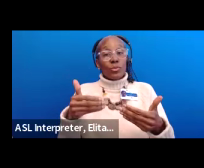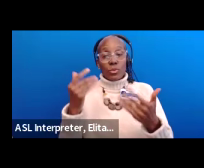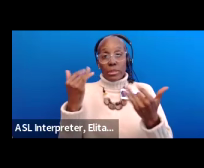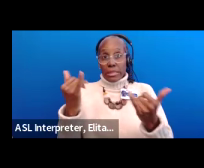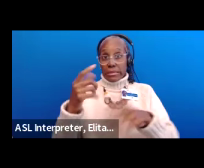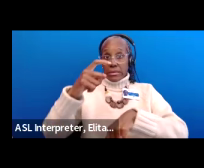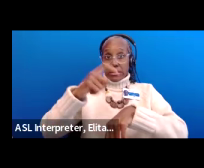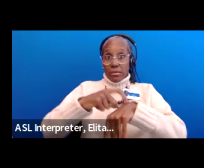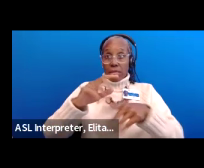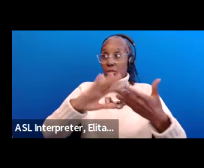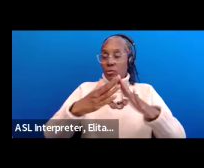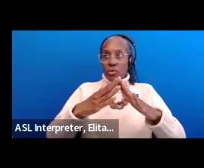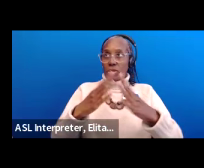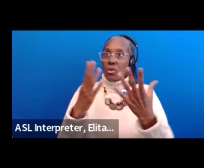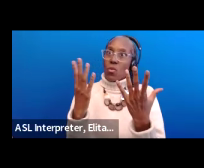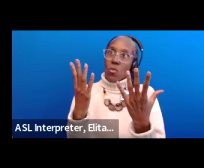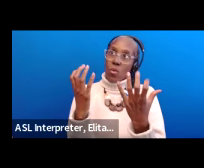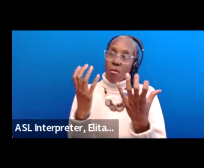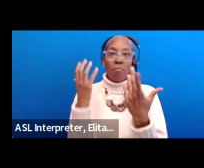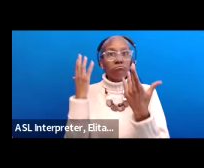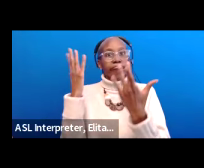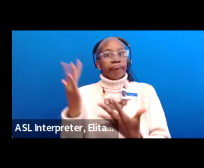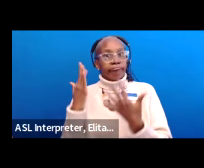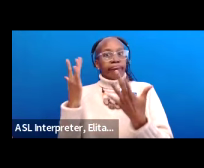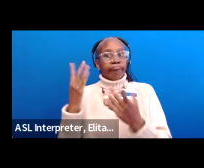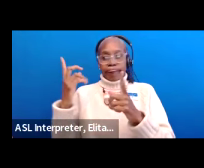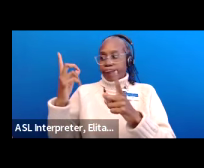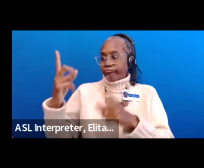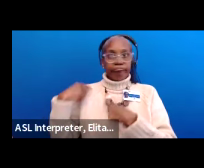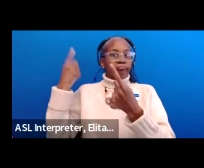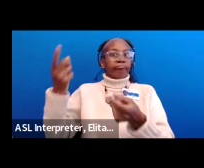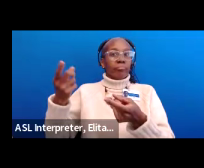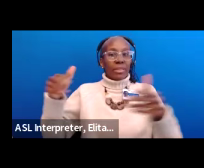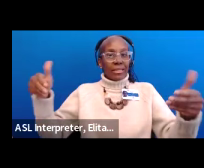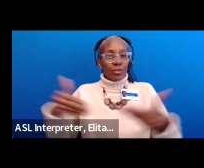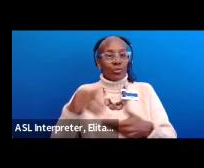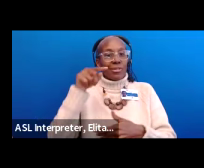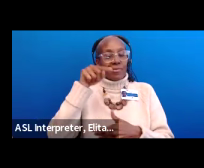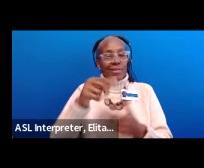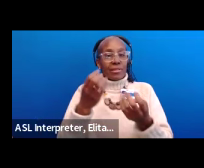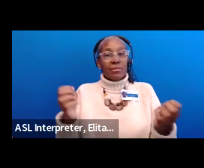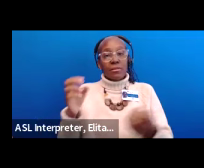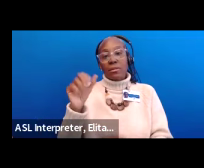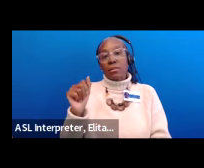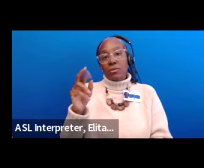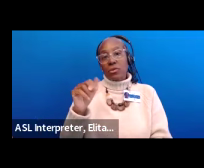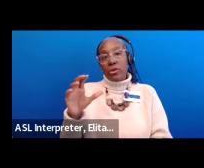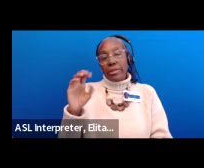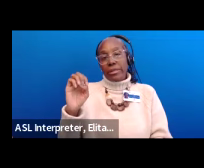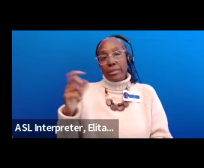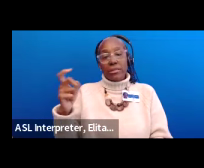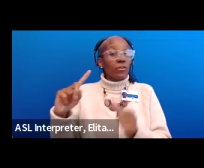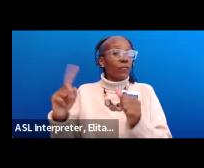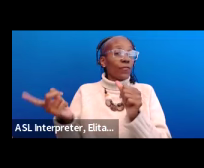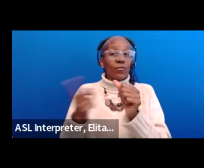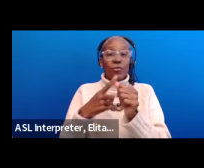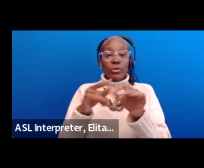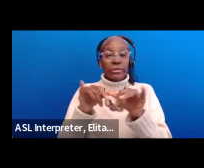that I know this community has long awaited. The introduction of this device, ARC-EX, which is the first